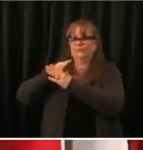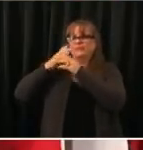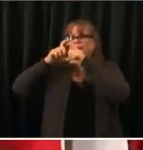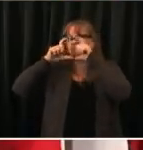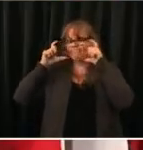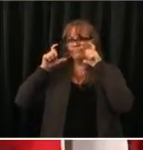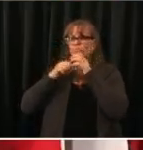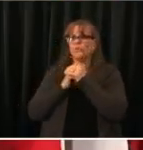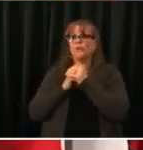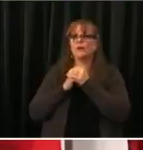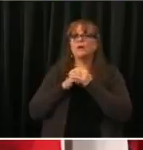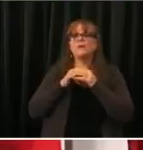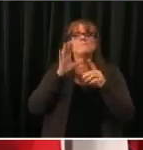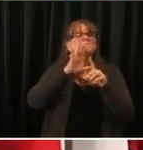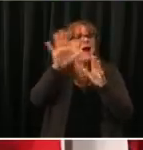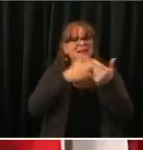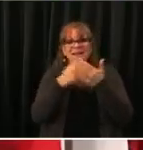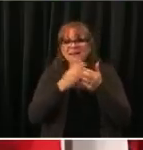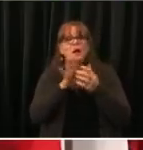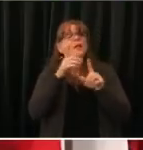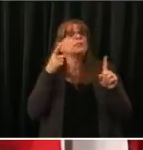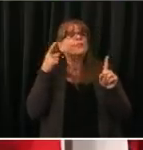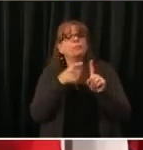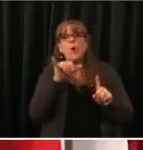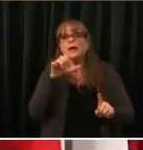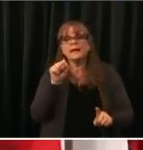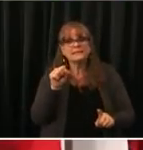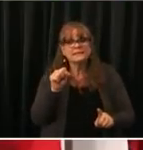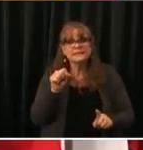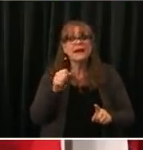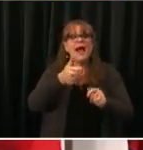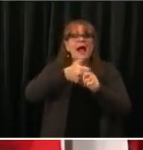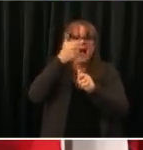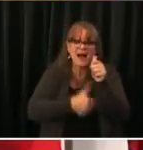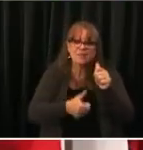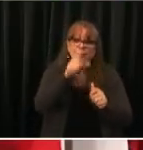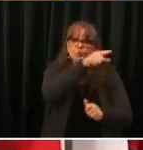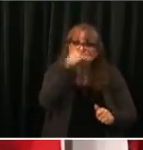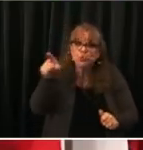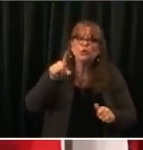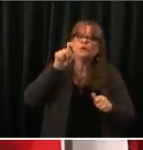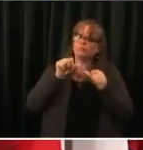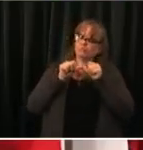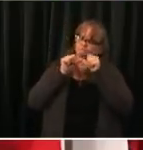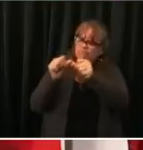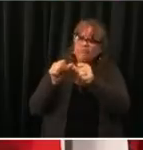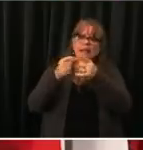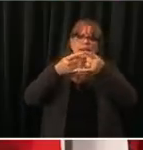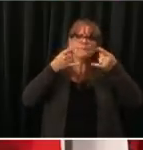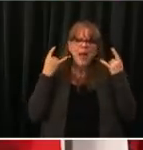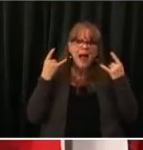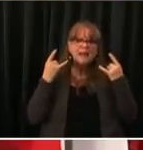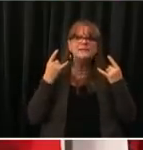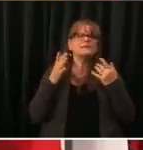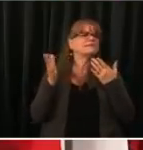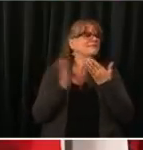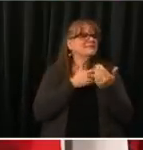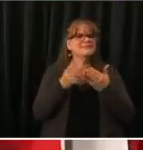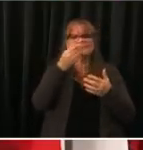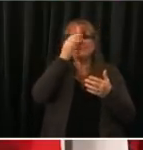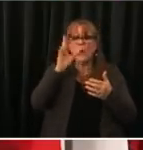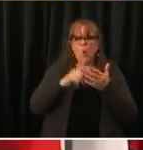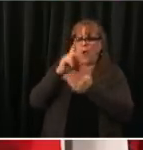the general mask wearing as a whole. You're welcome to wear the mask that best suits you, whether it's cloth, surgical, KN95,